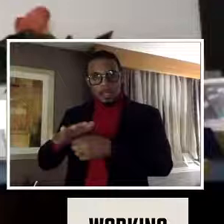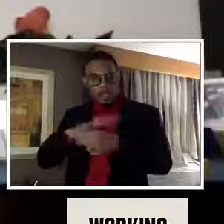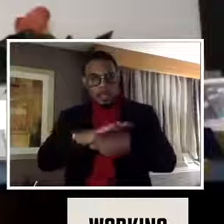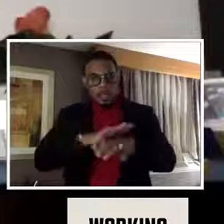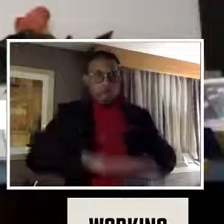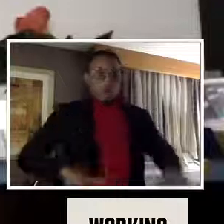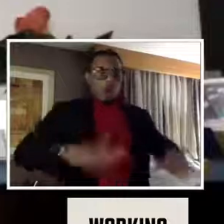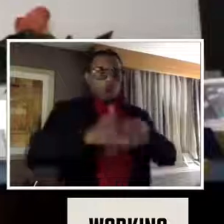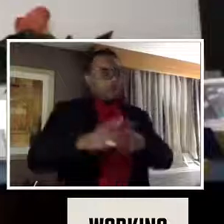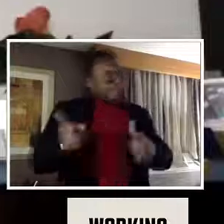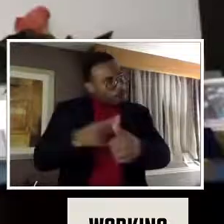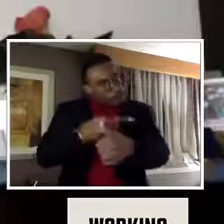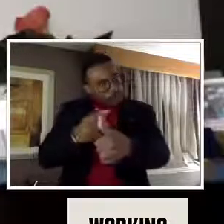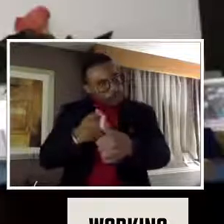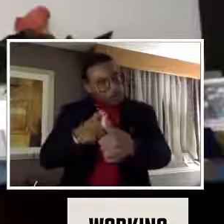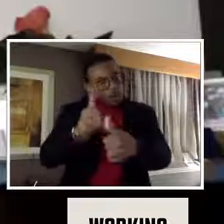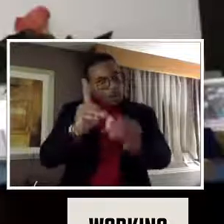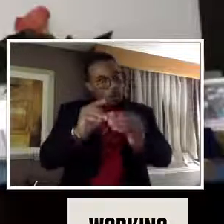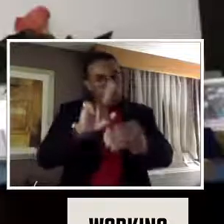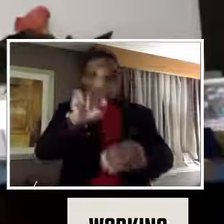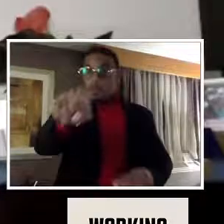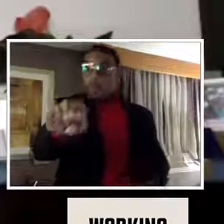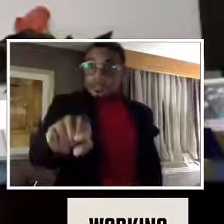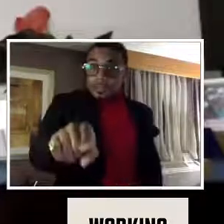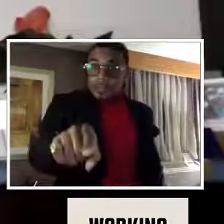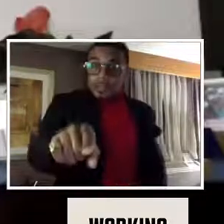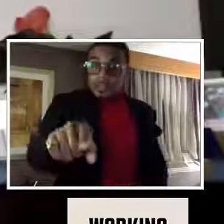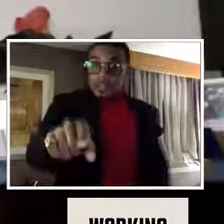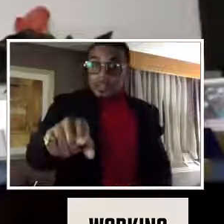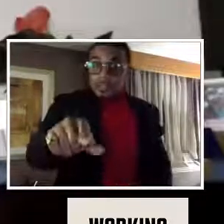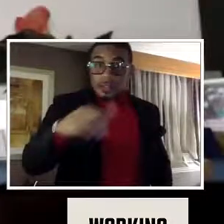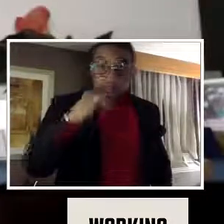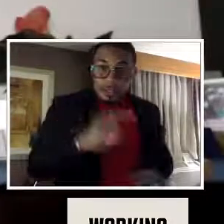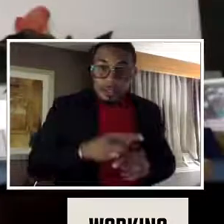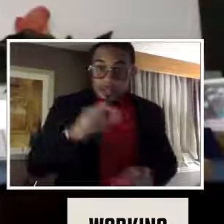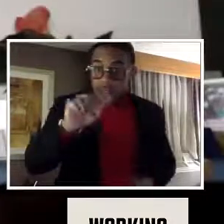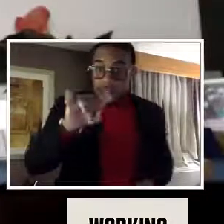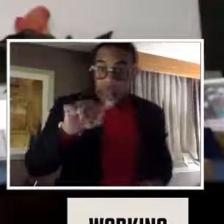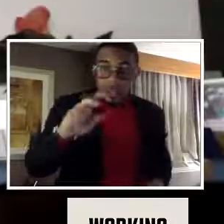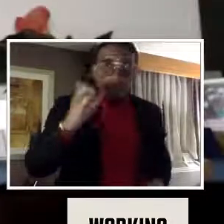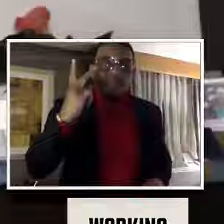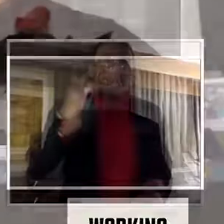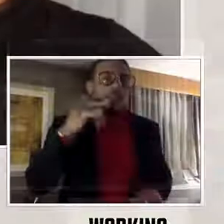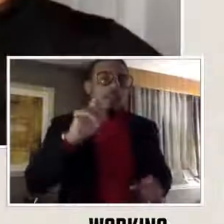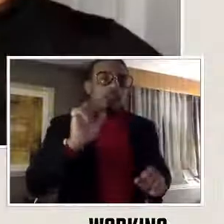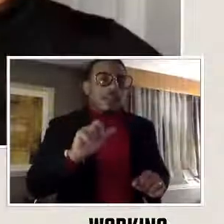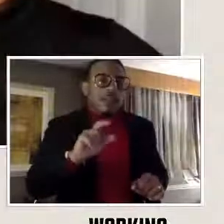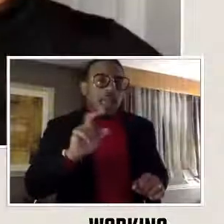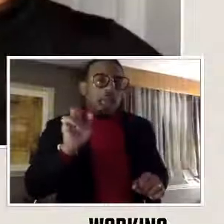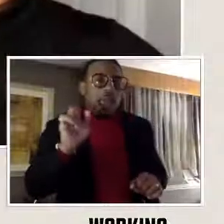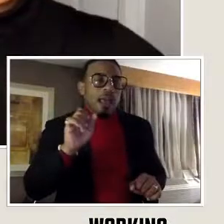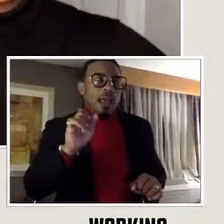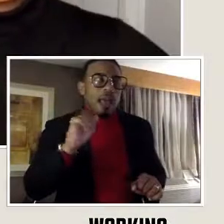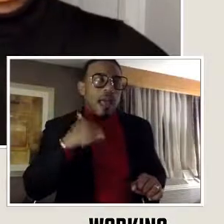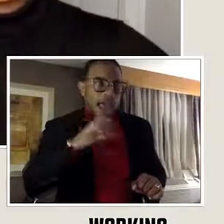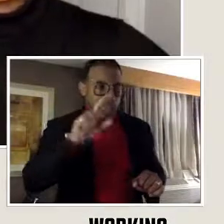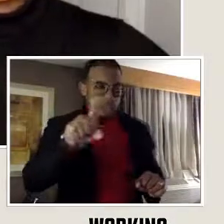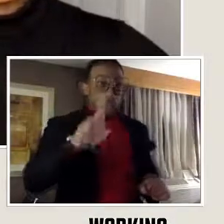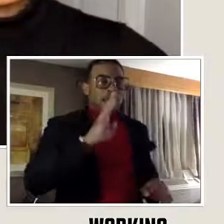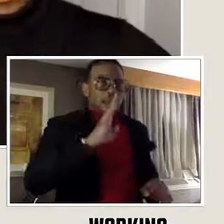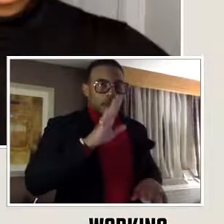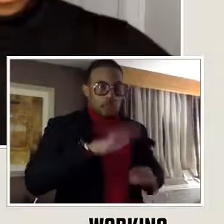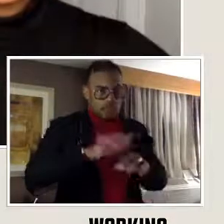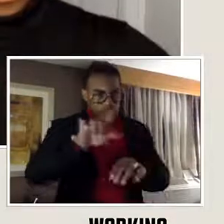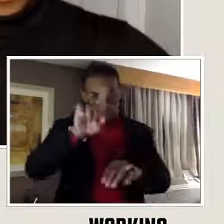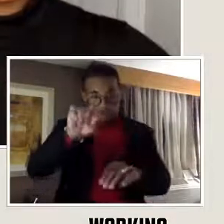all across the country. But first, I have one more question. And Sister Ayanna, let me see if you could ask, if I could ask you to speak